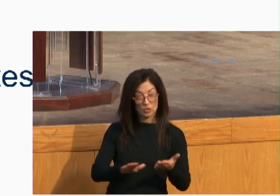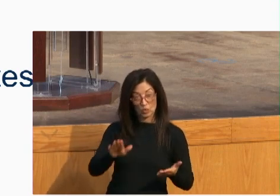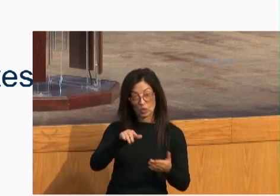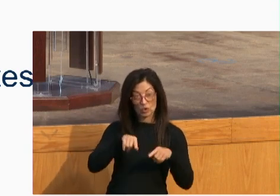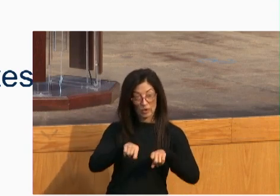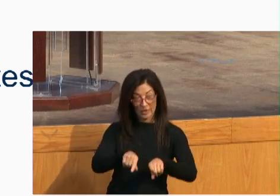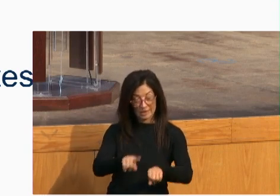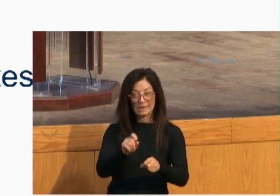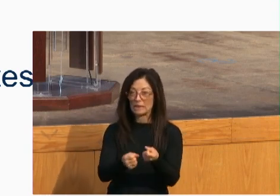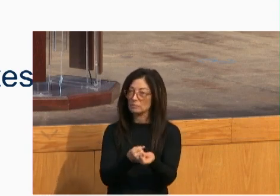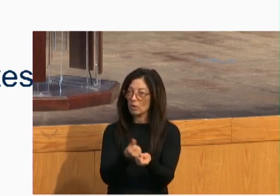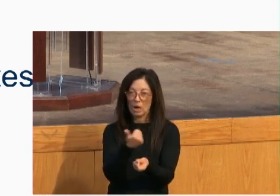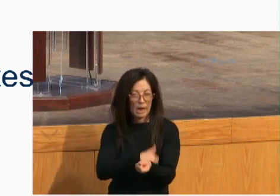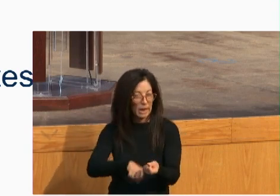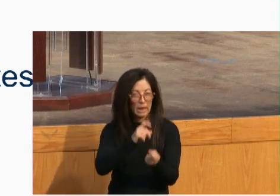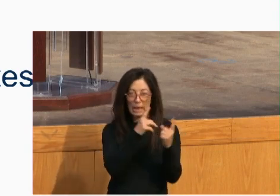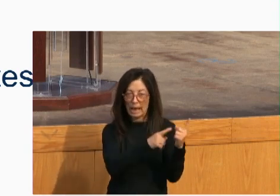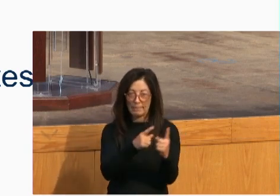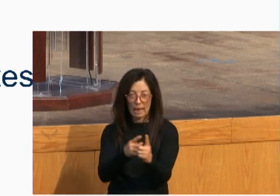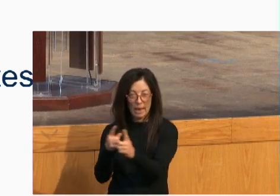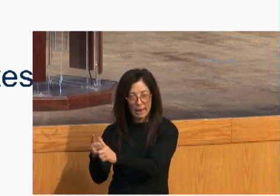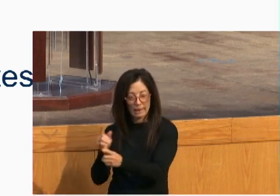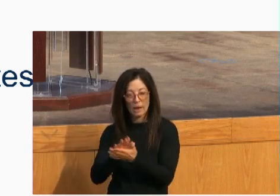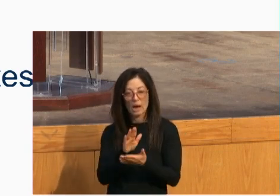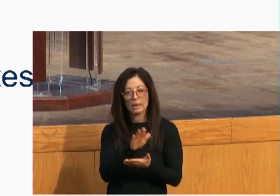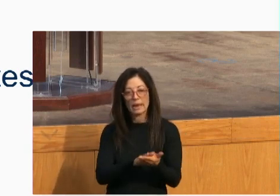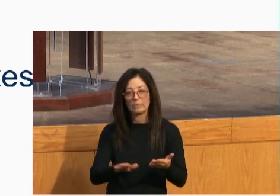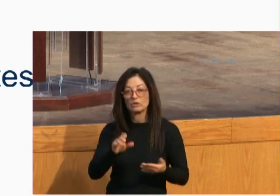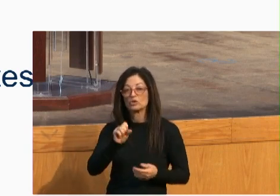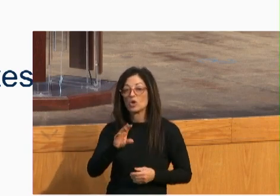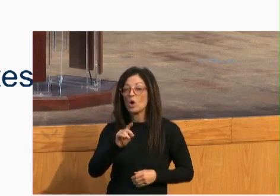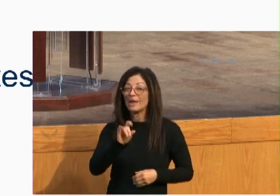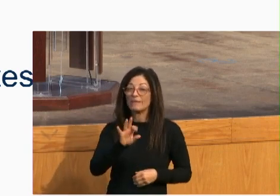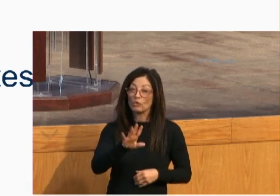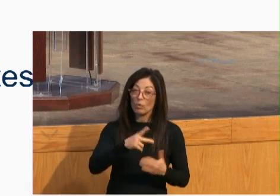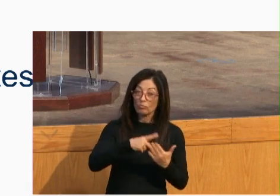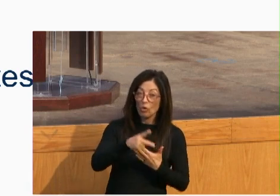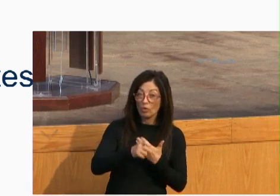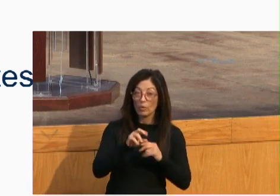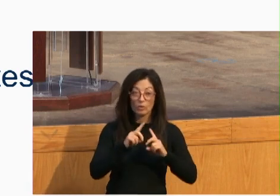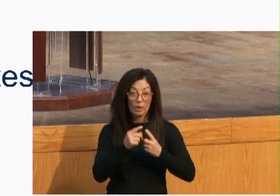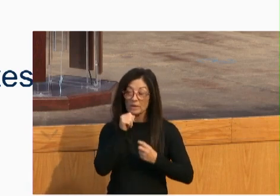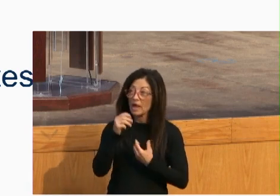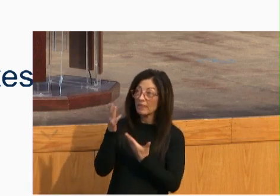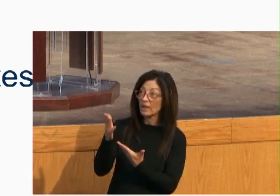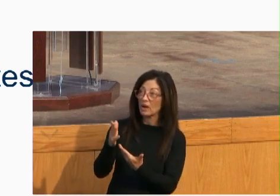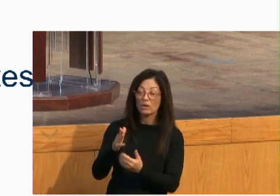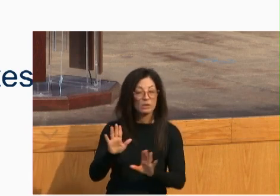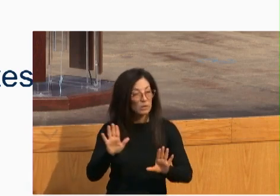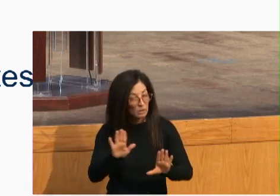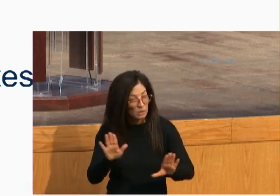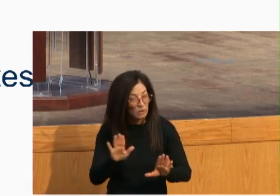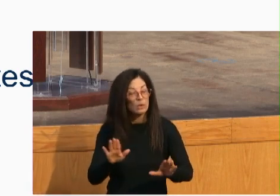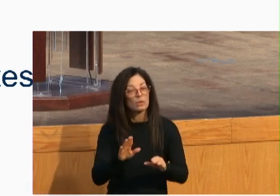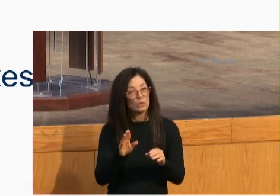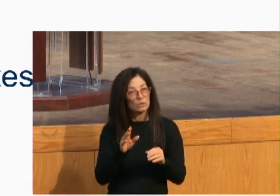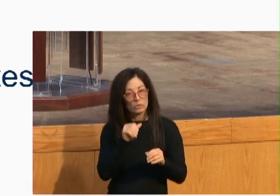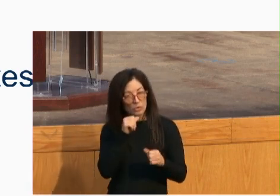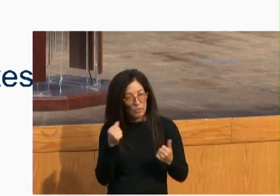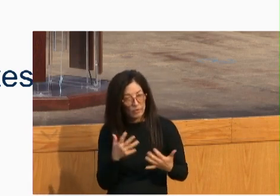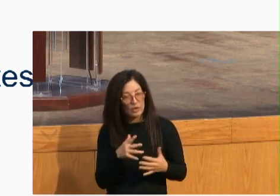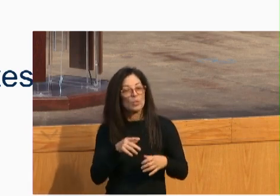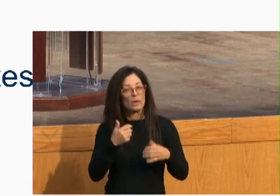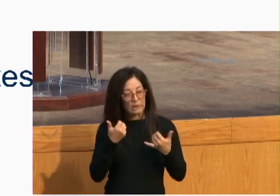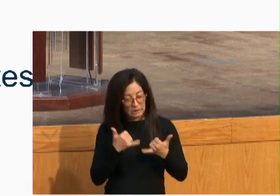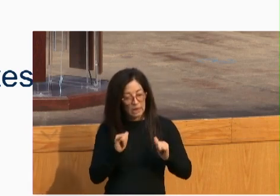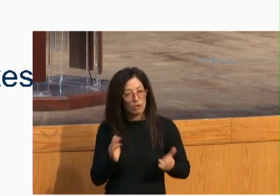any program on campus. So if your program or department is not listed here, don't fear, we can still raise money for your